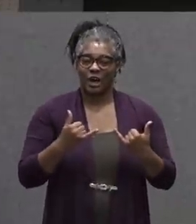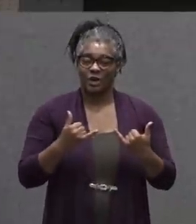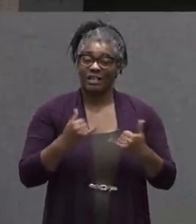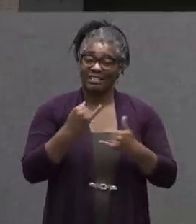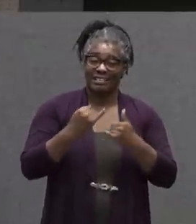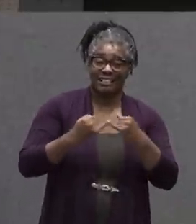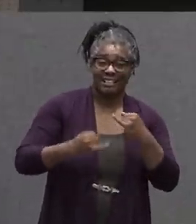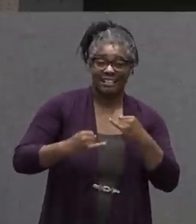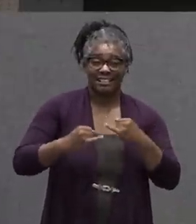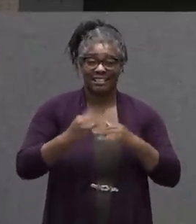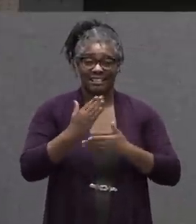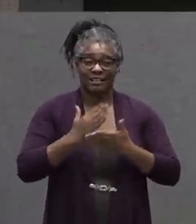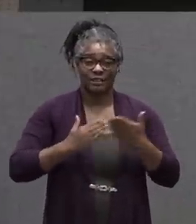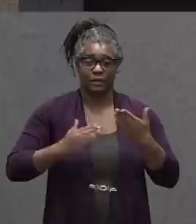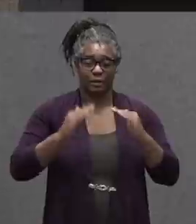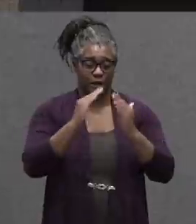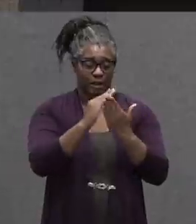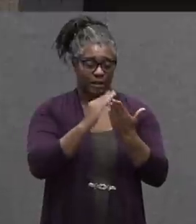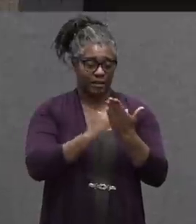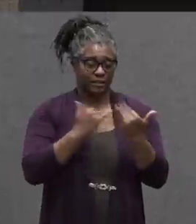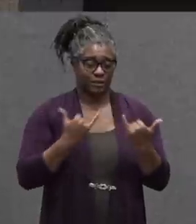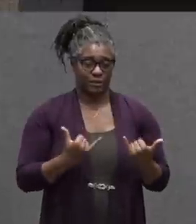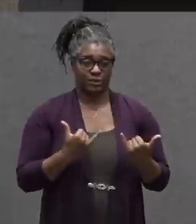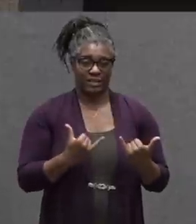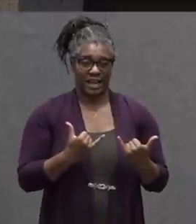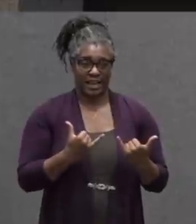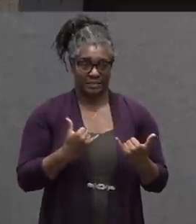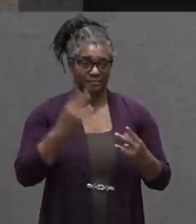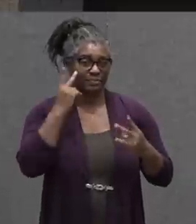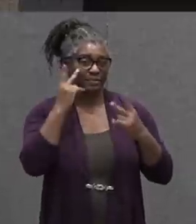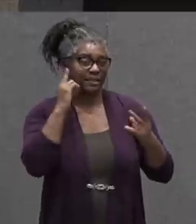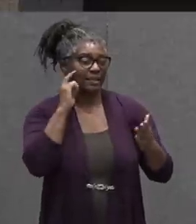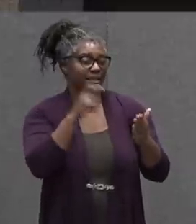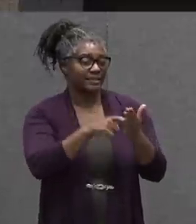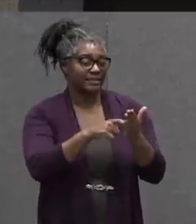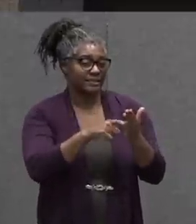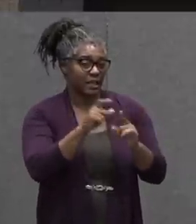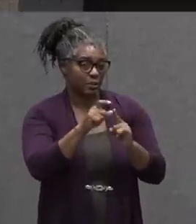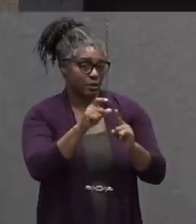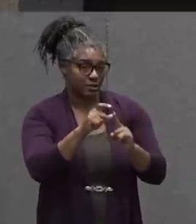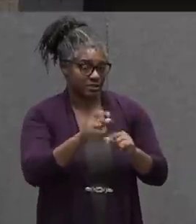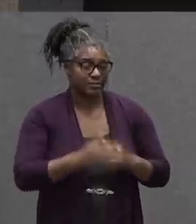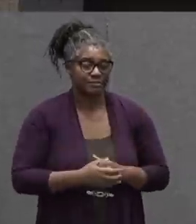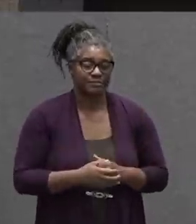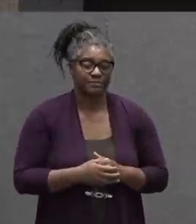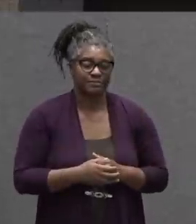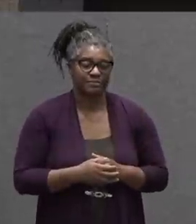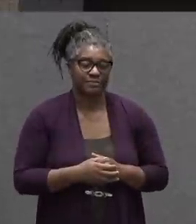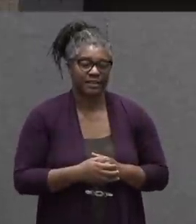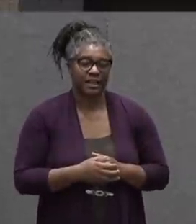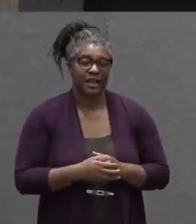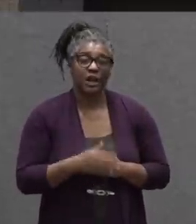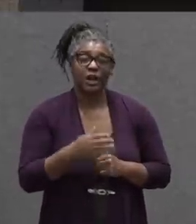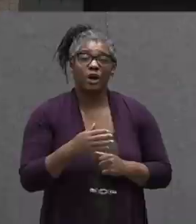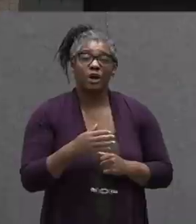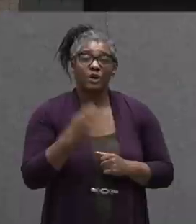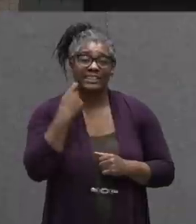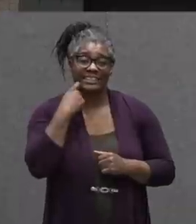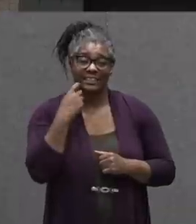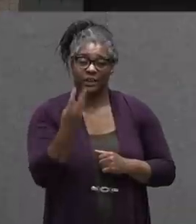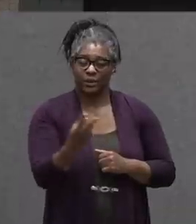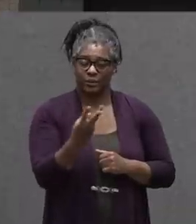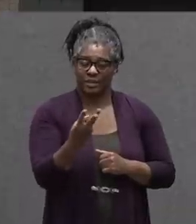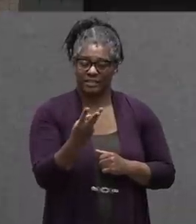words. So on Wednesday, we made a sight word booklet, and I still